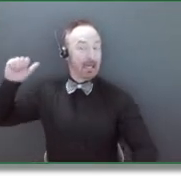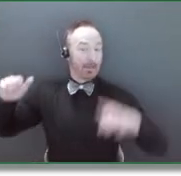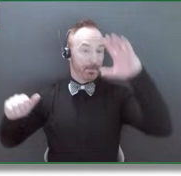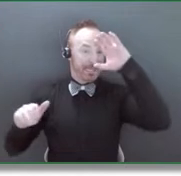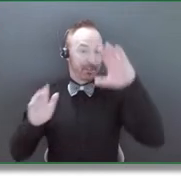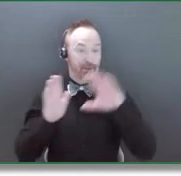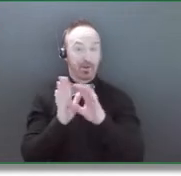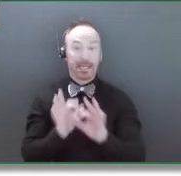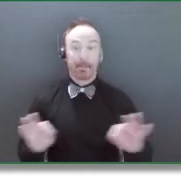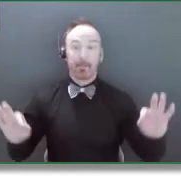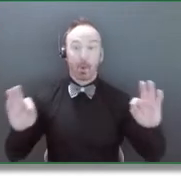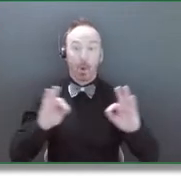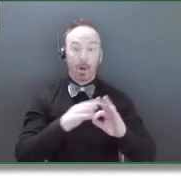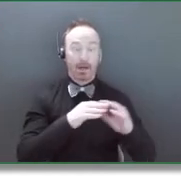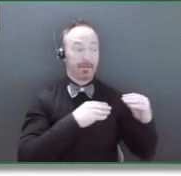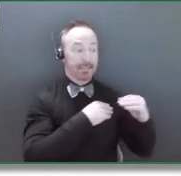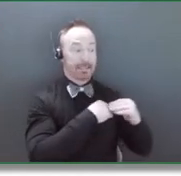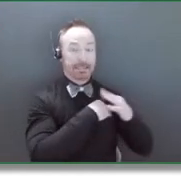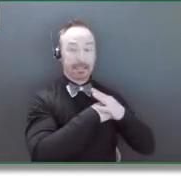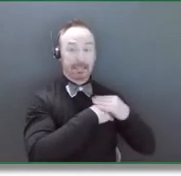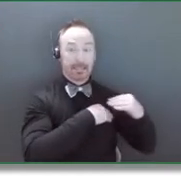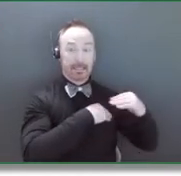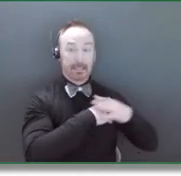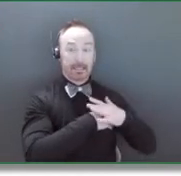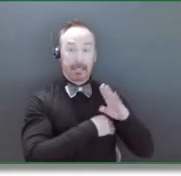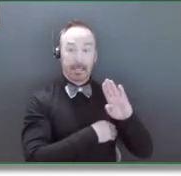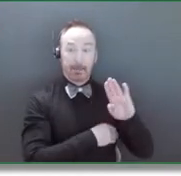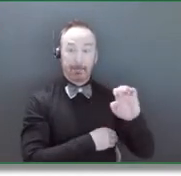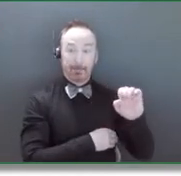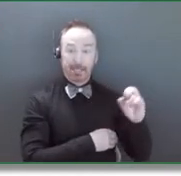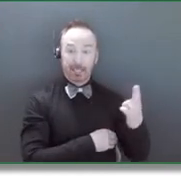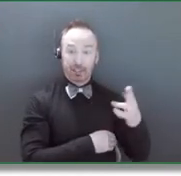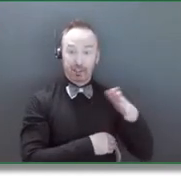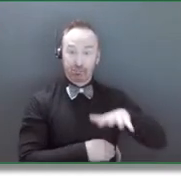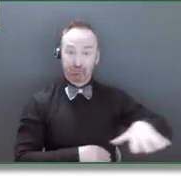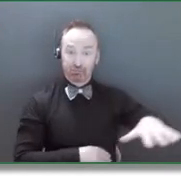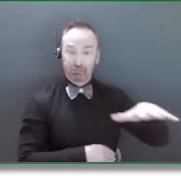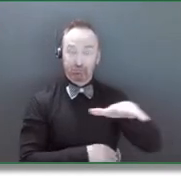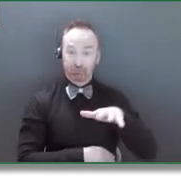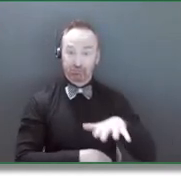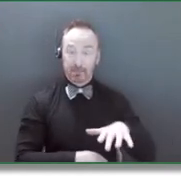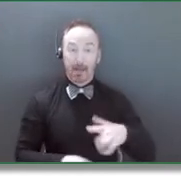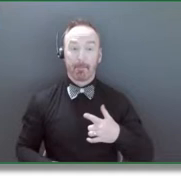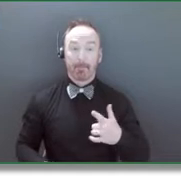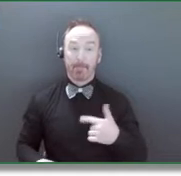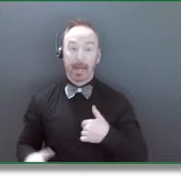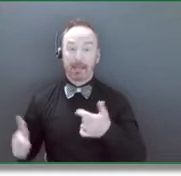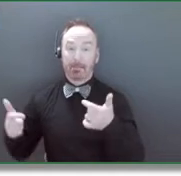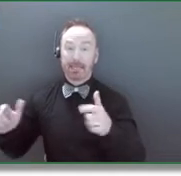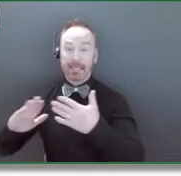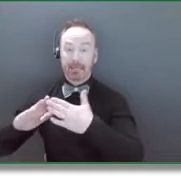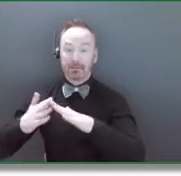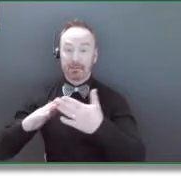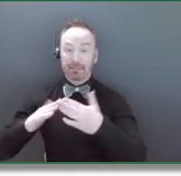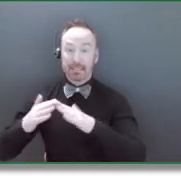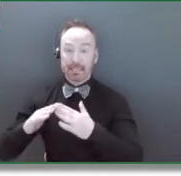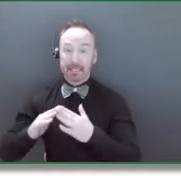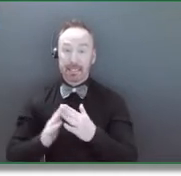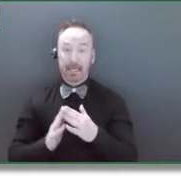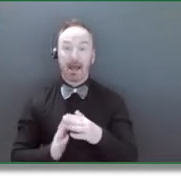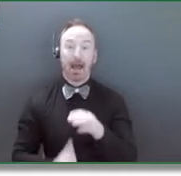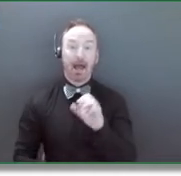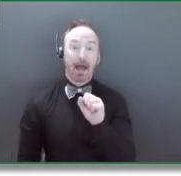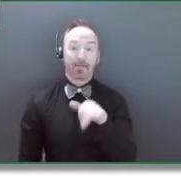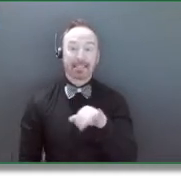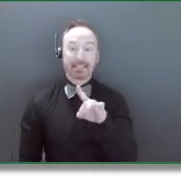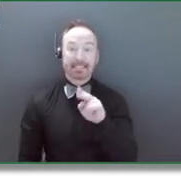environments. This beach environment, while in the metropolitan area of Sydney, extends into a